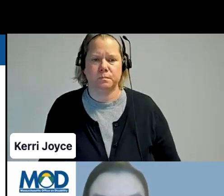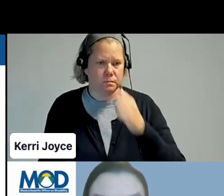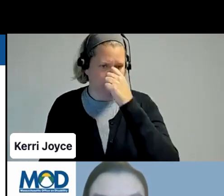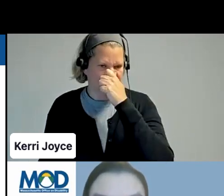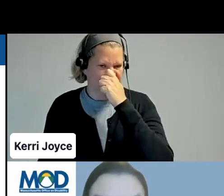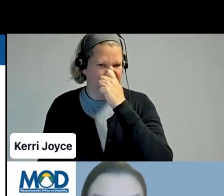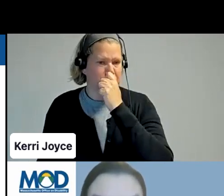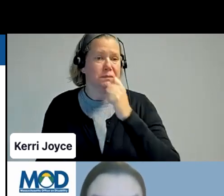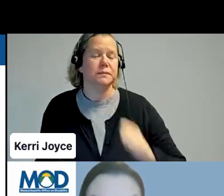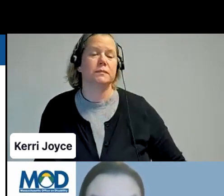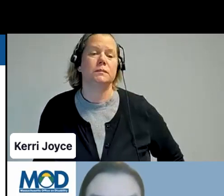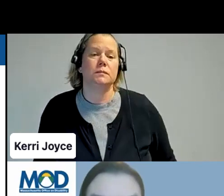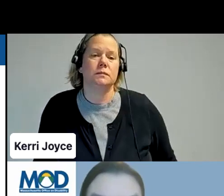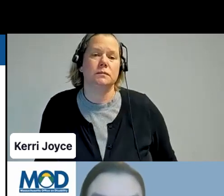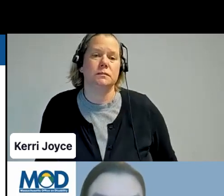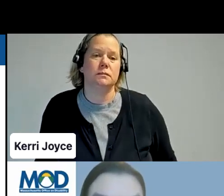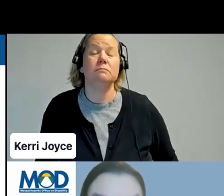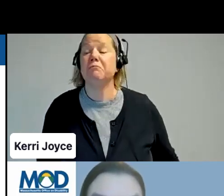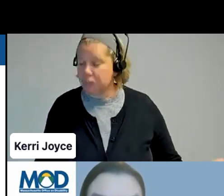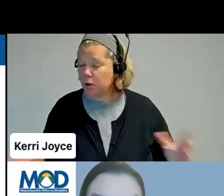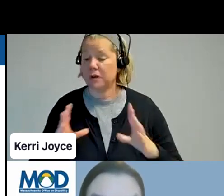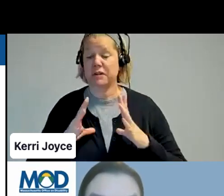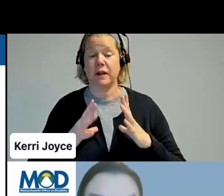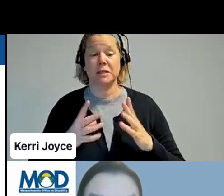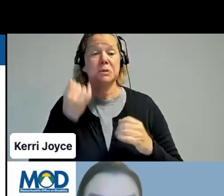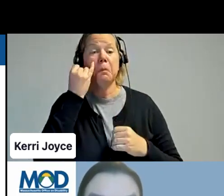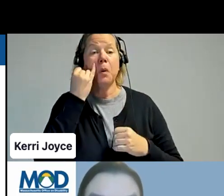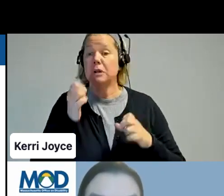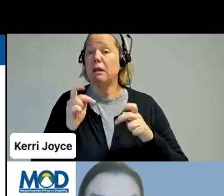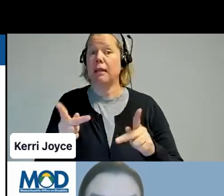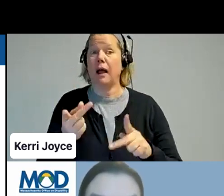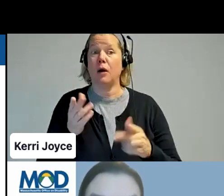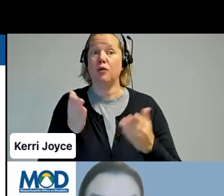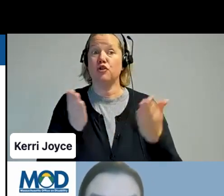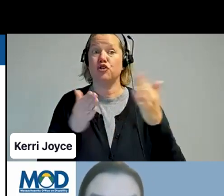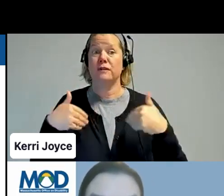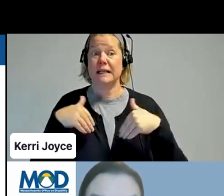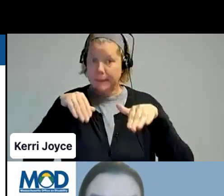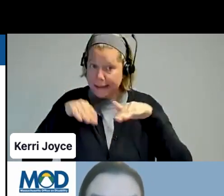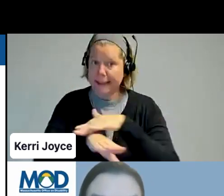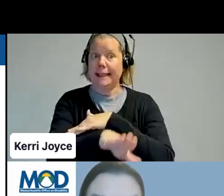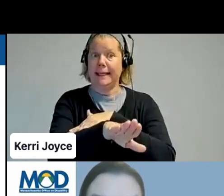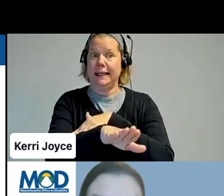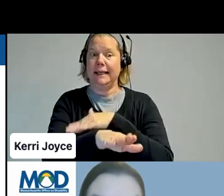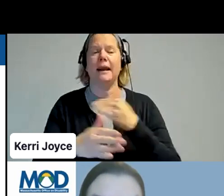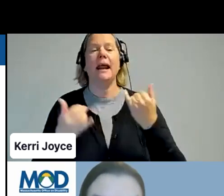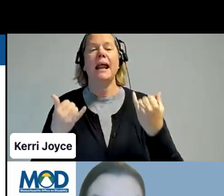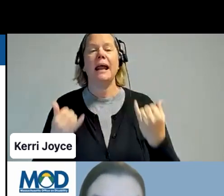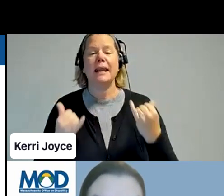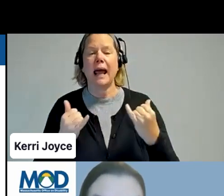So we've now allowed a service animal in, say. What's next? Let's look at the